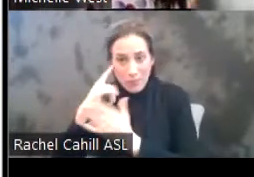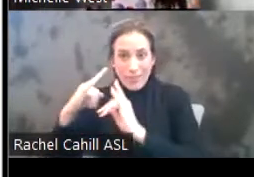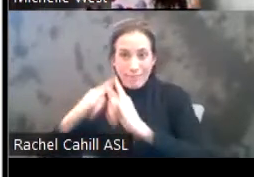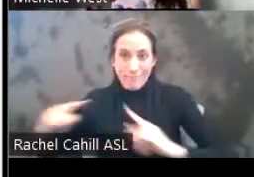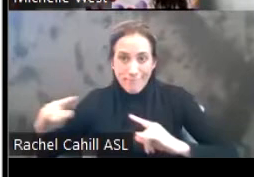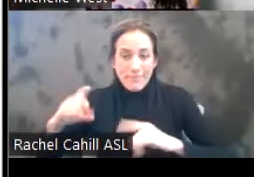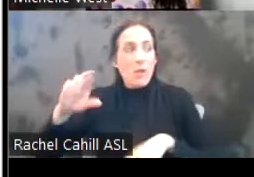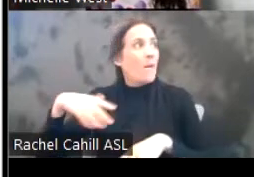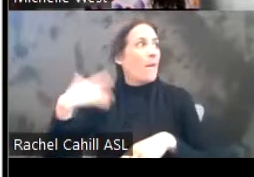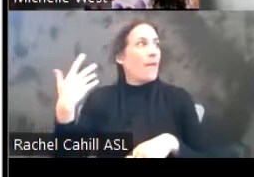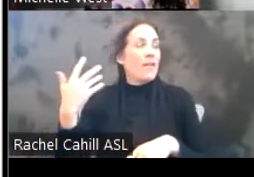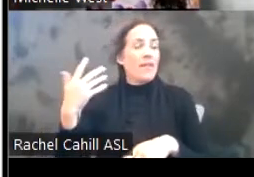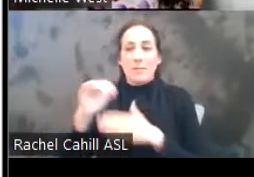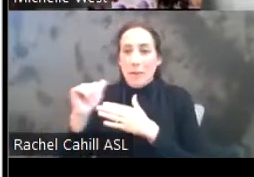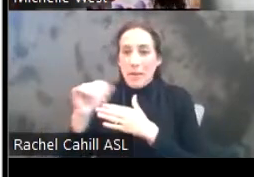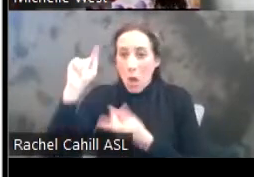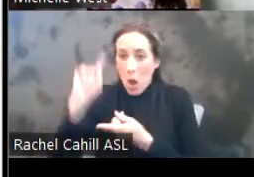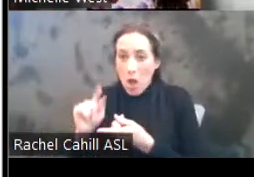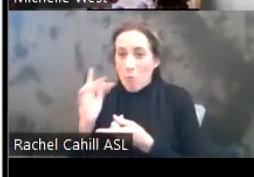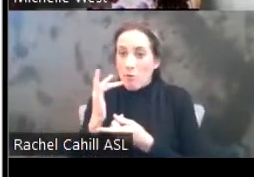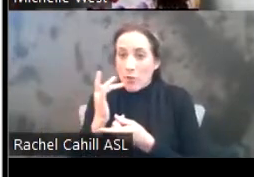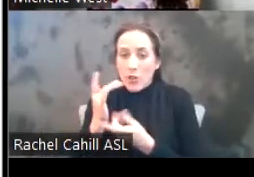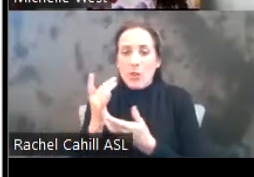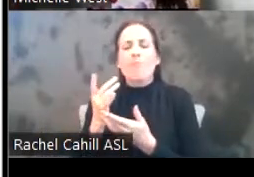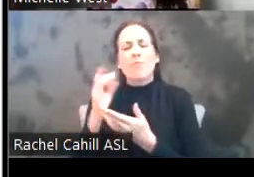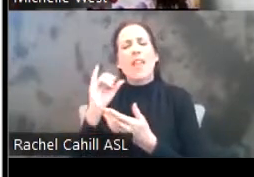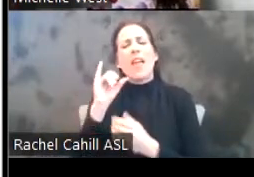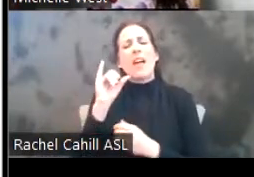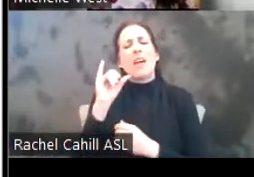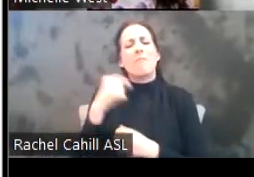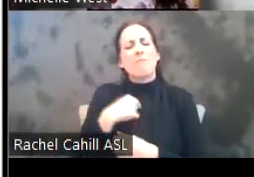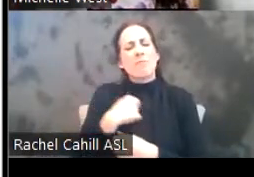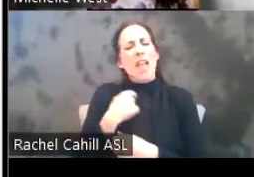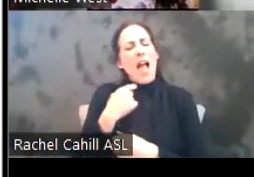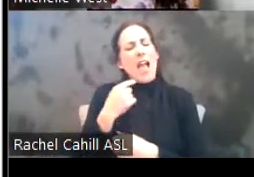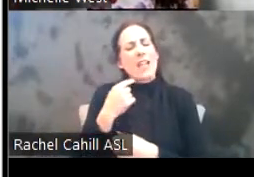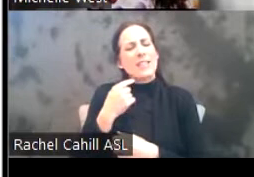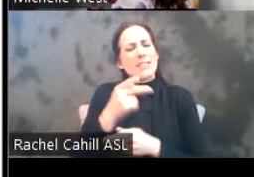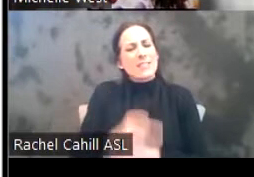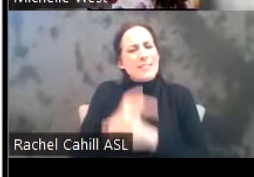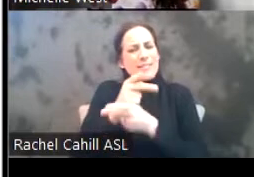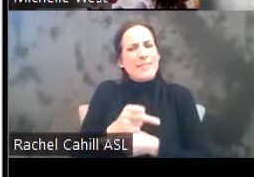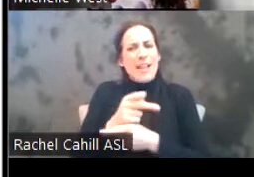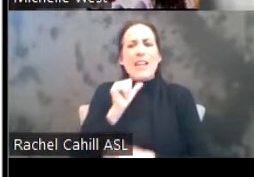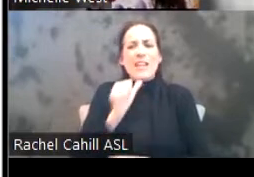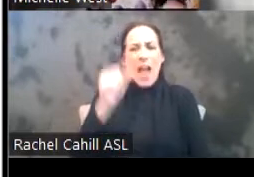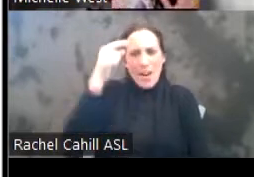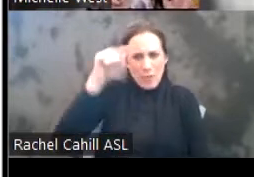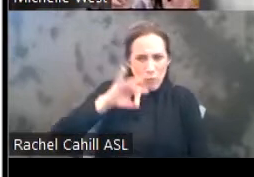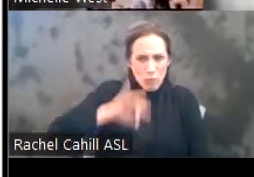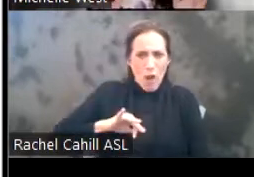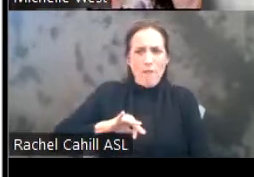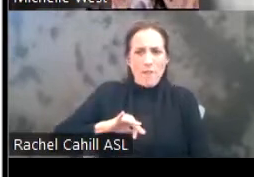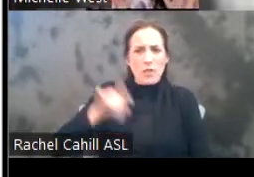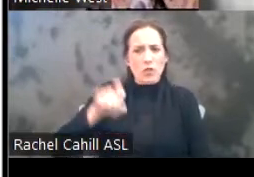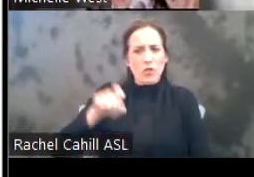So that's why ads, I always caution nonprofits especially to be very